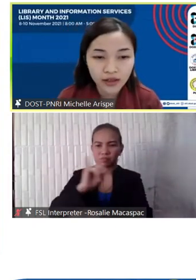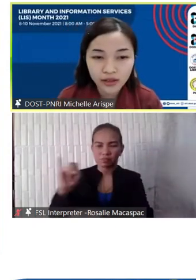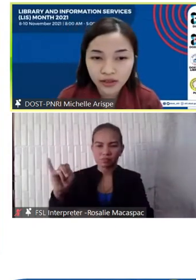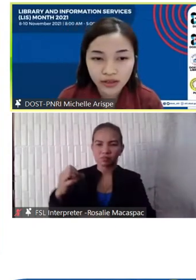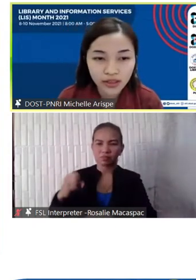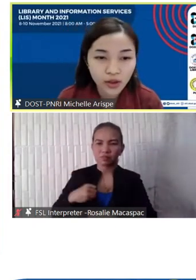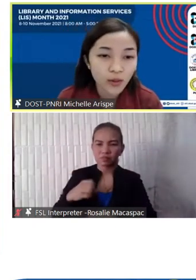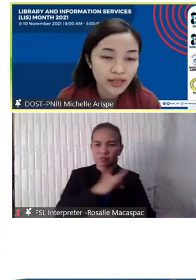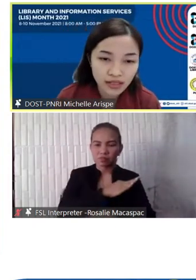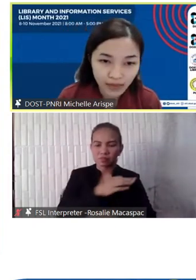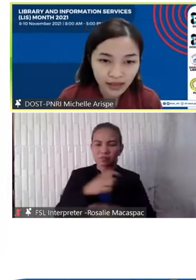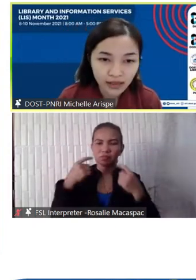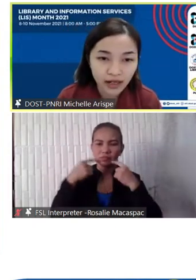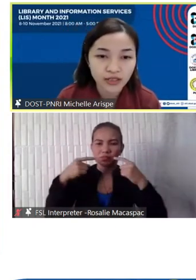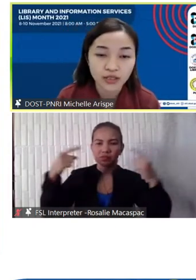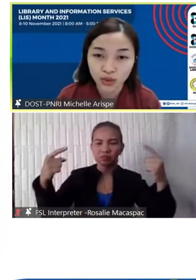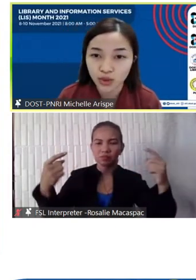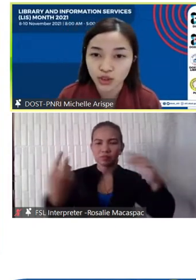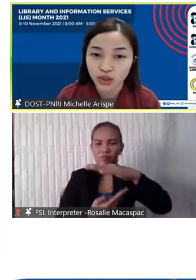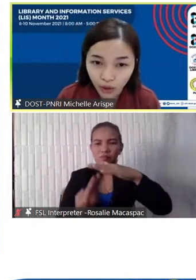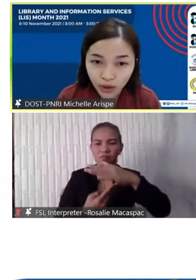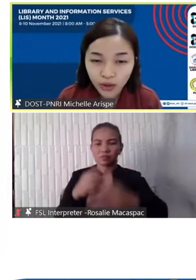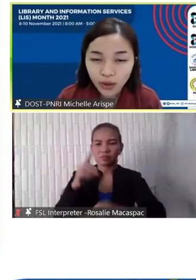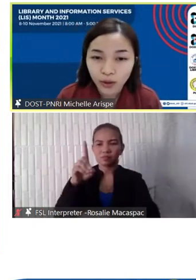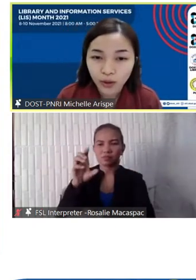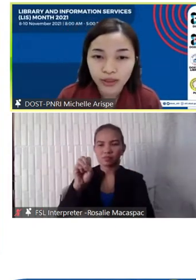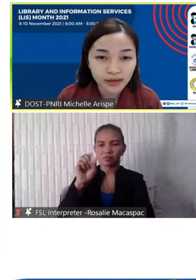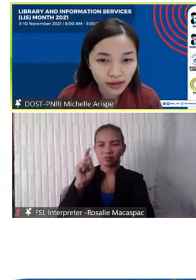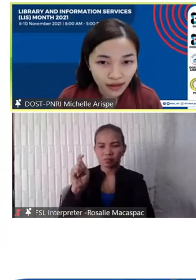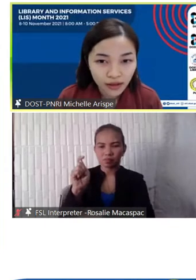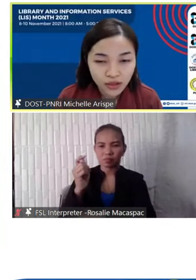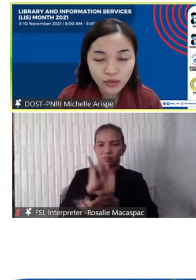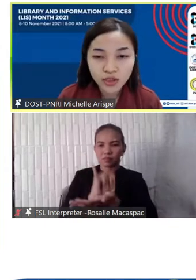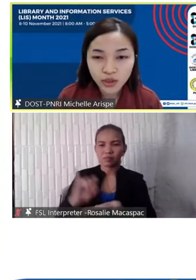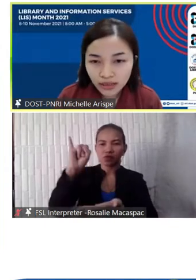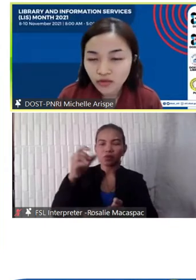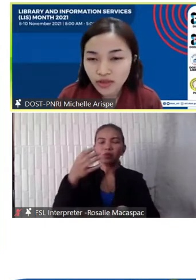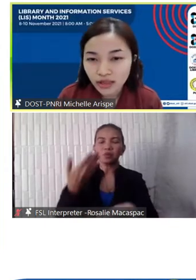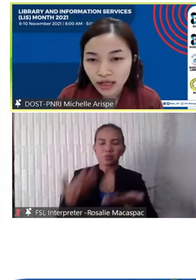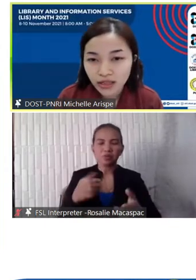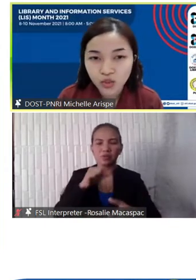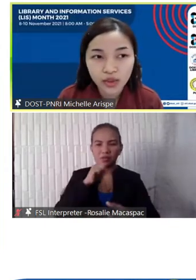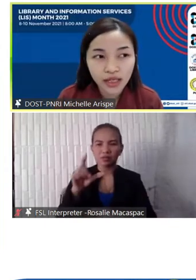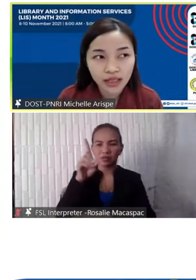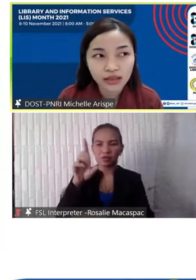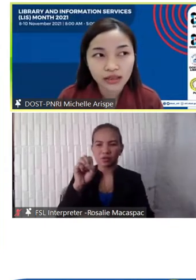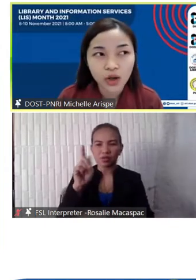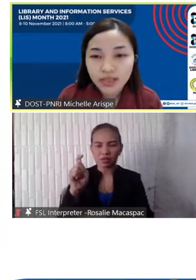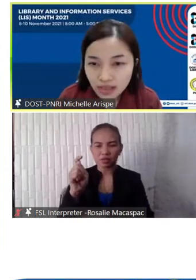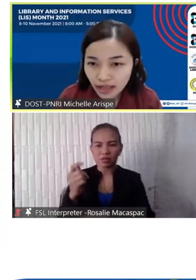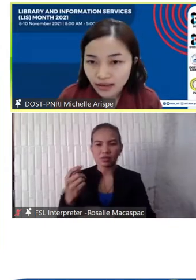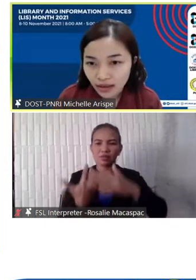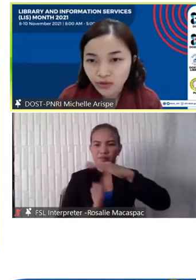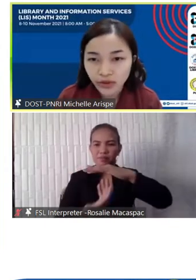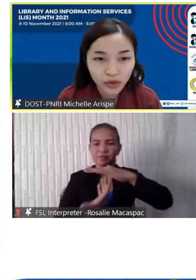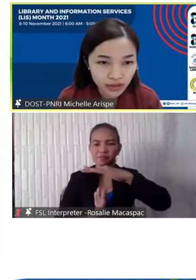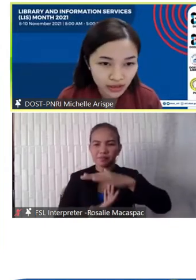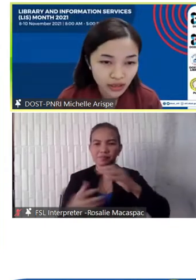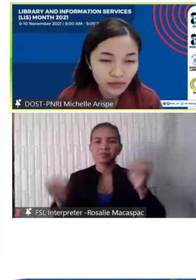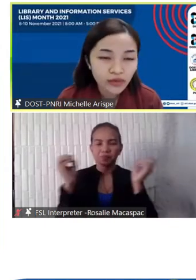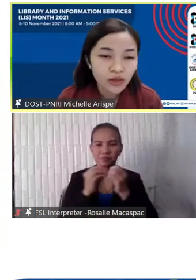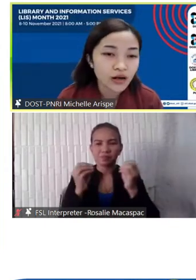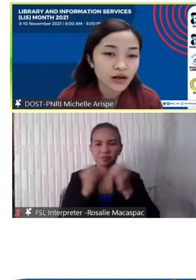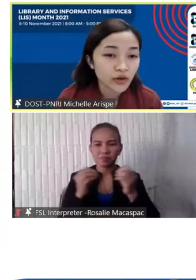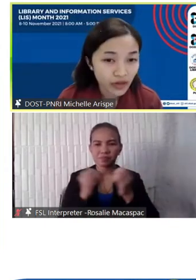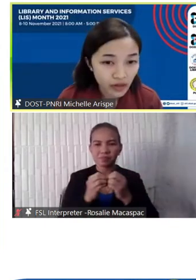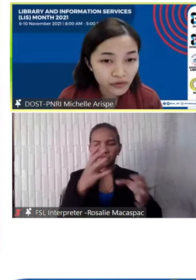public. Under DOST man ang institution nyo, o hindi. So majority of the clients we get on-site and